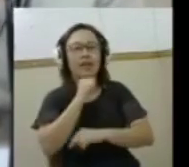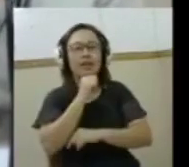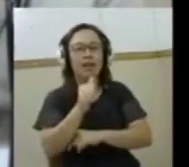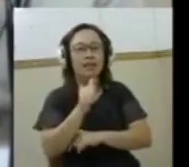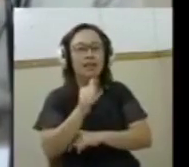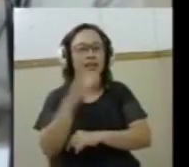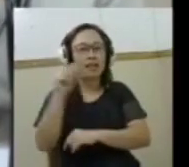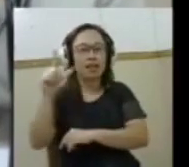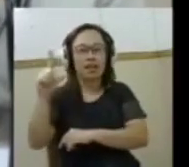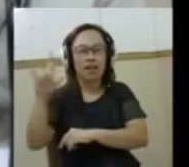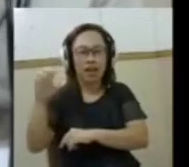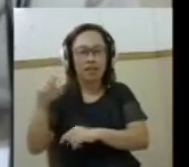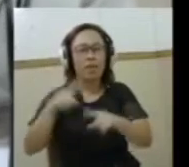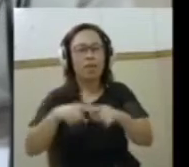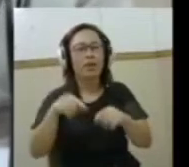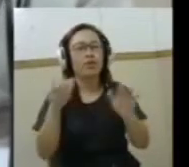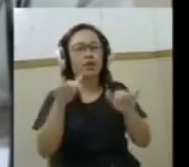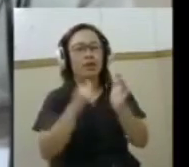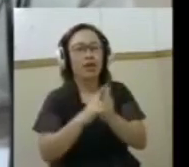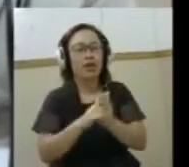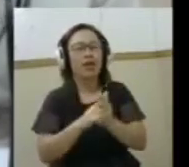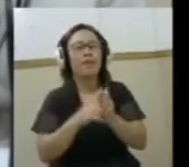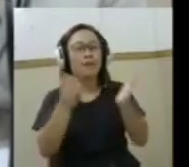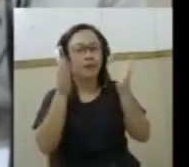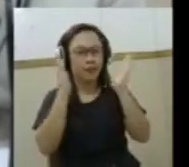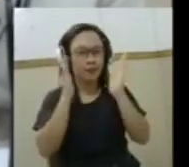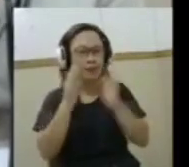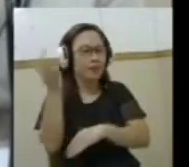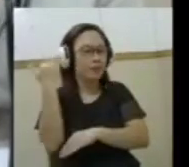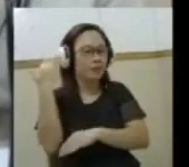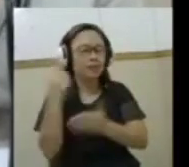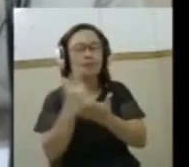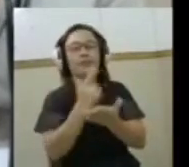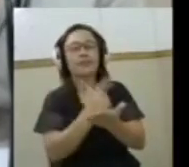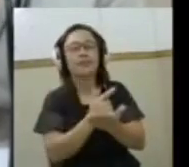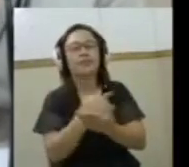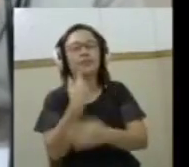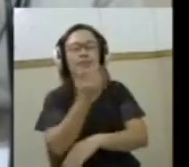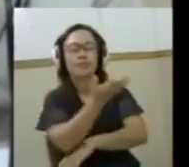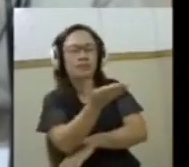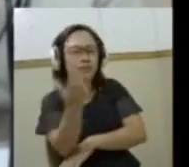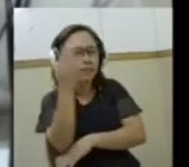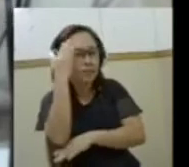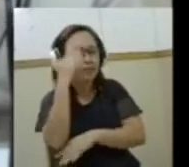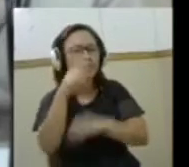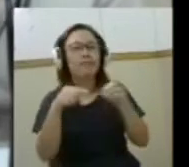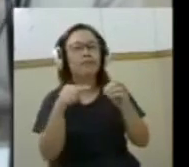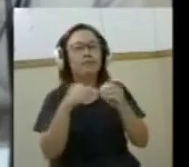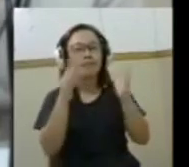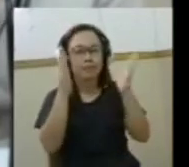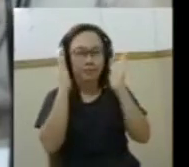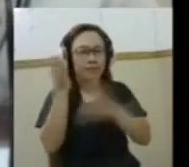hear us because we have our replay for the past episode. May we know who we're able to listen to our